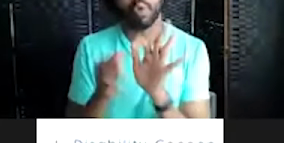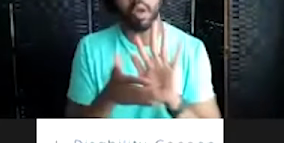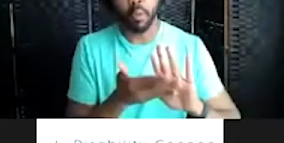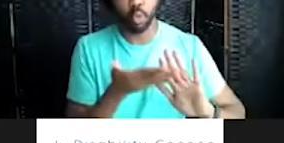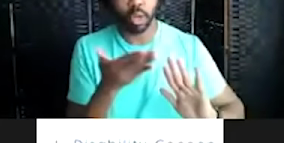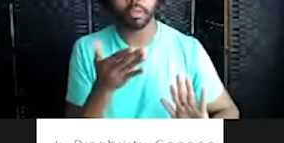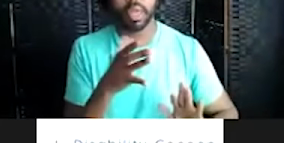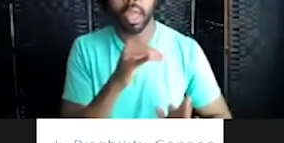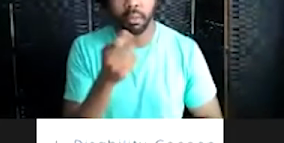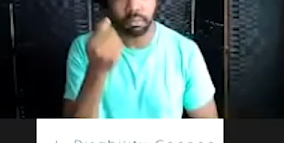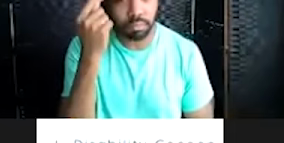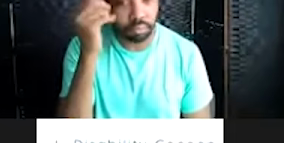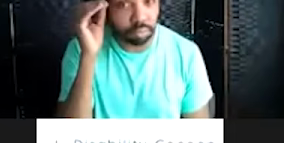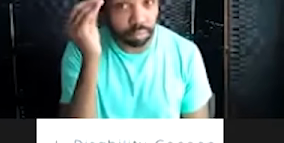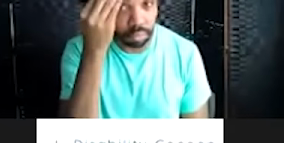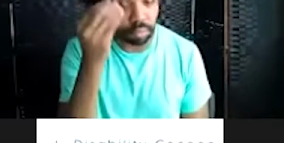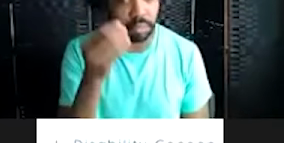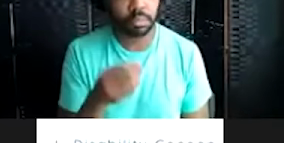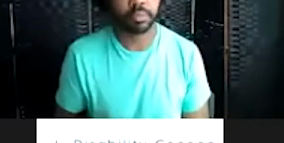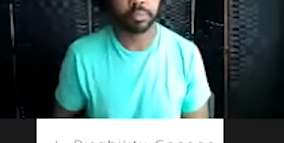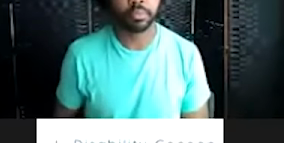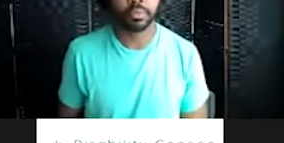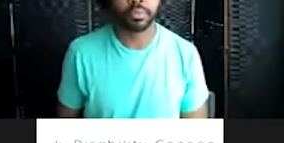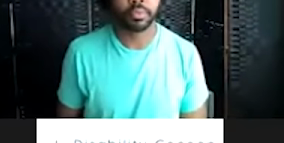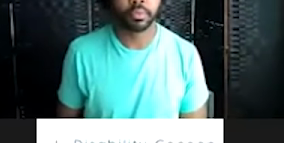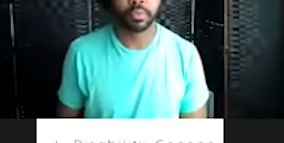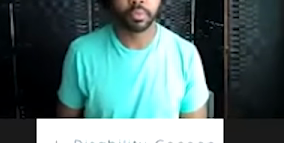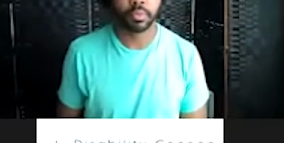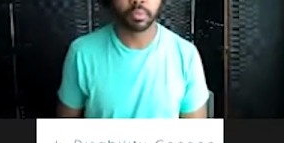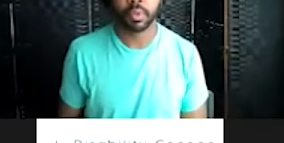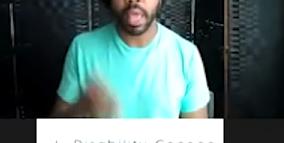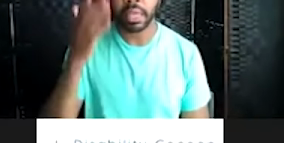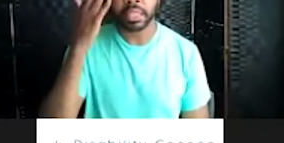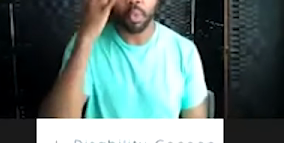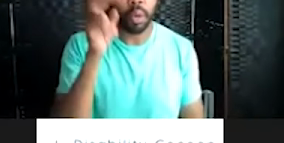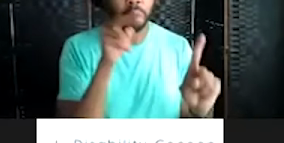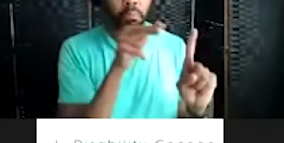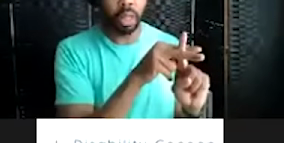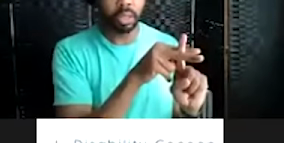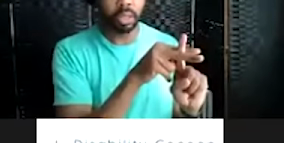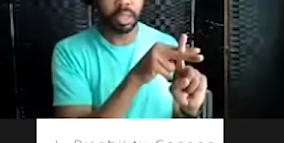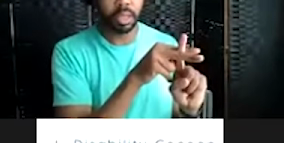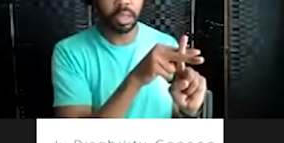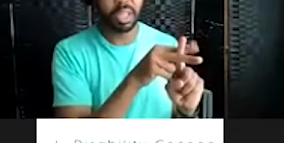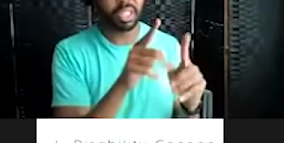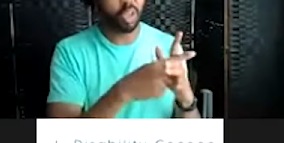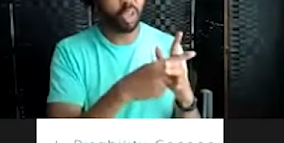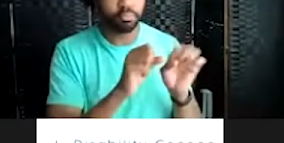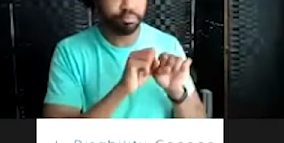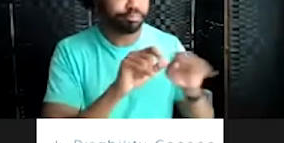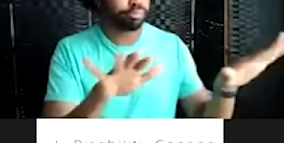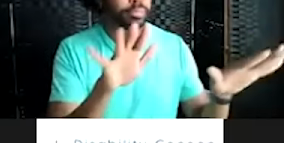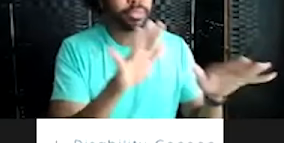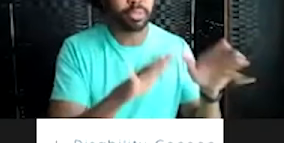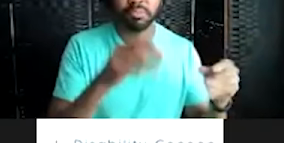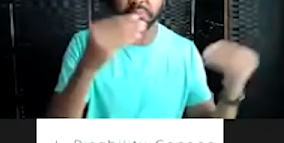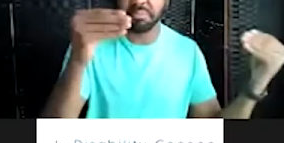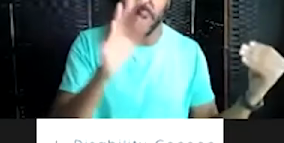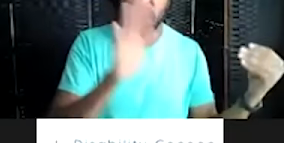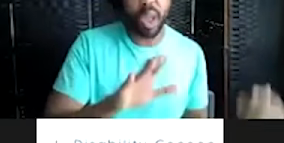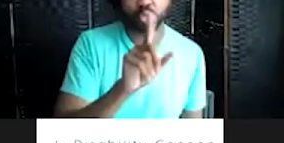also, these smart plugs, these types of devices started coming on the market in 2015. And so they've